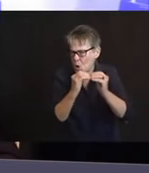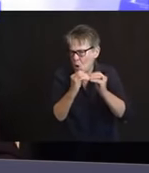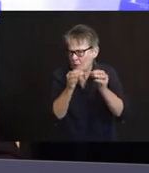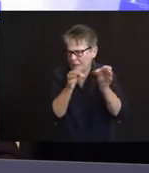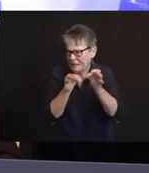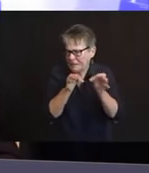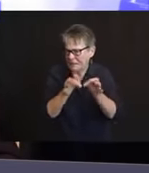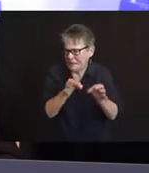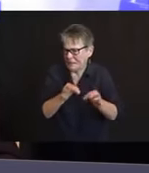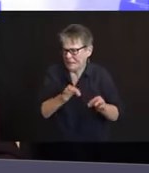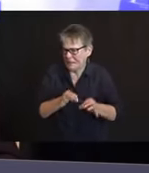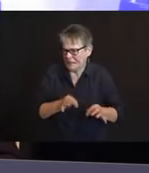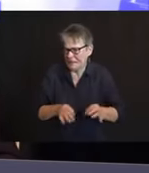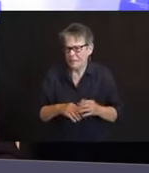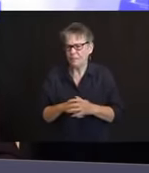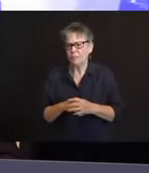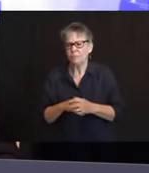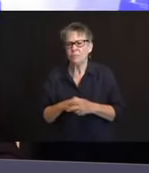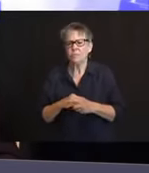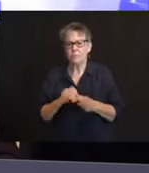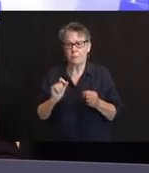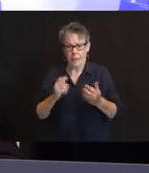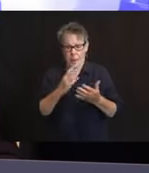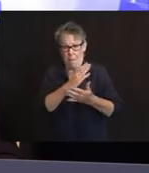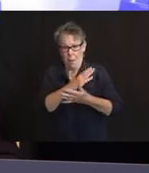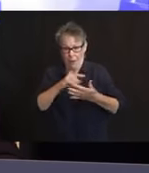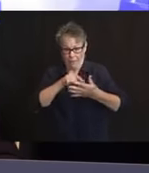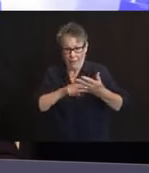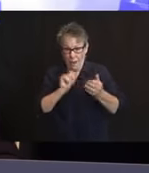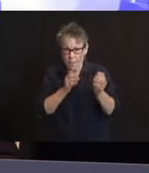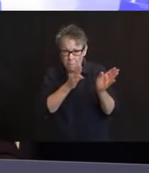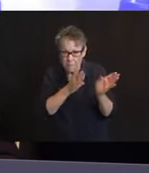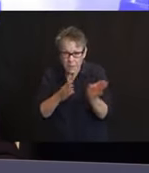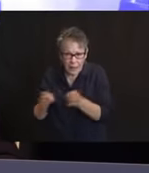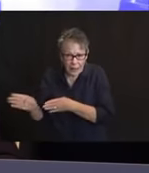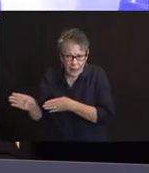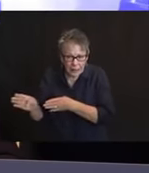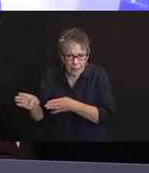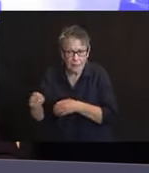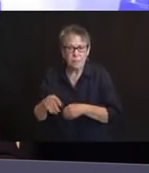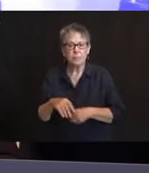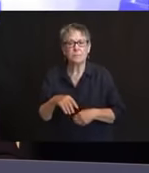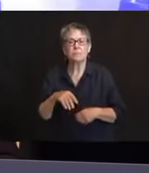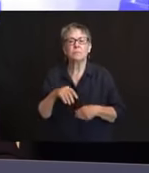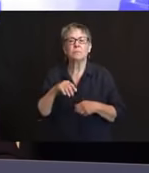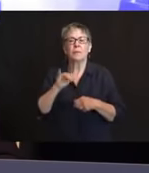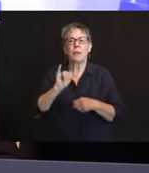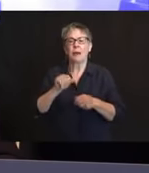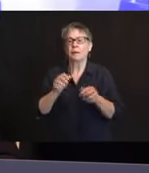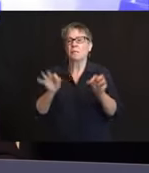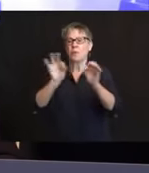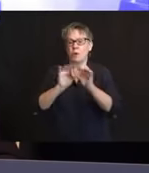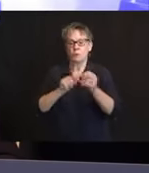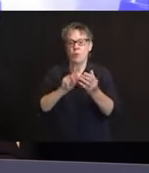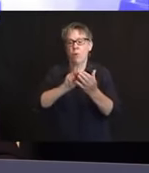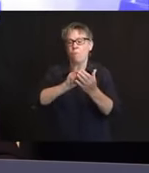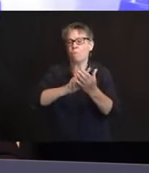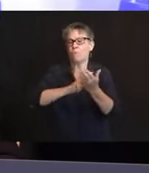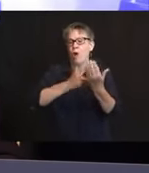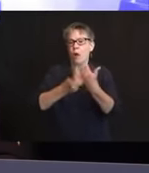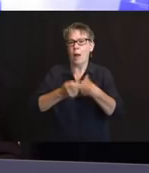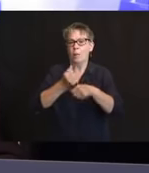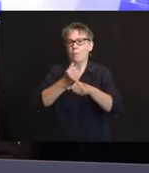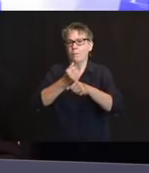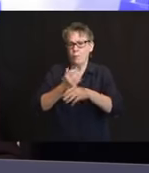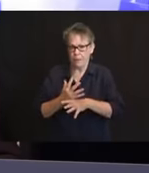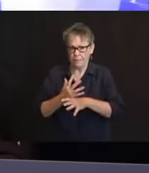a program preparation plan that outlines policies for resumption of activities. As part of that plan,